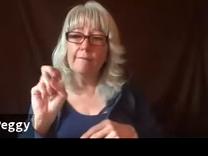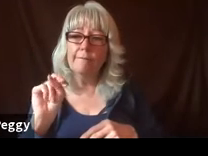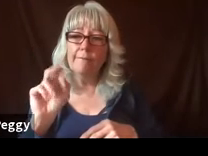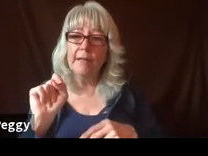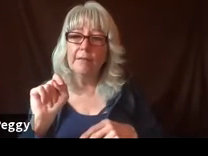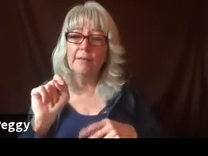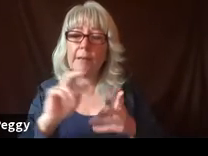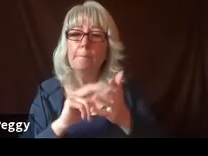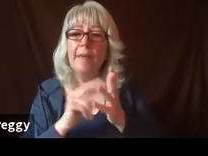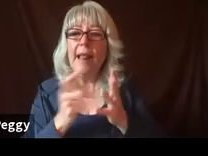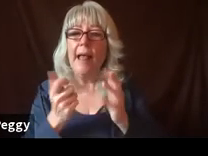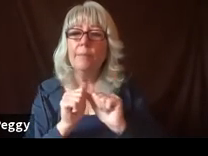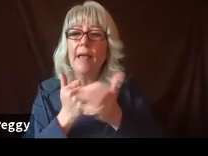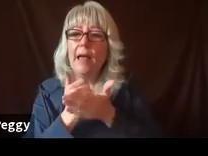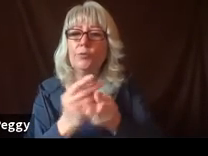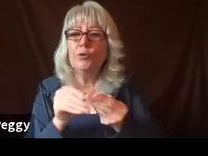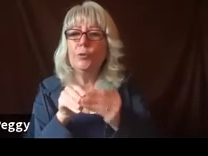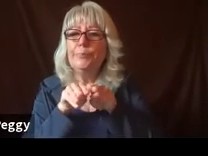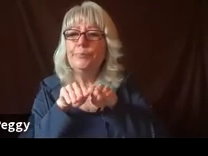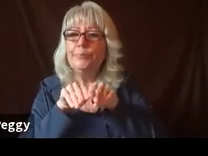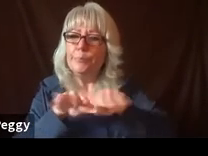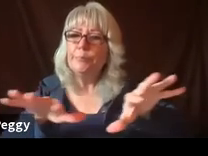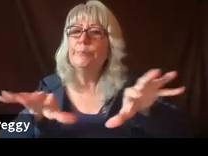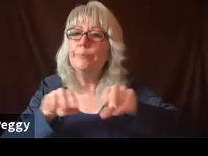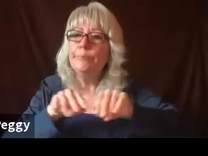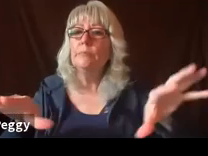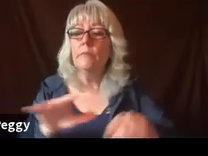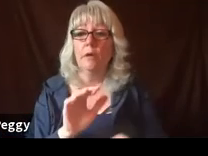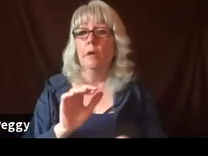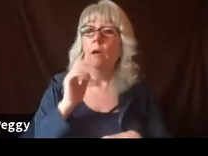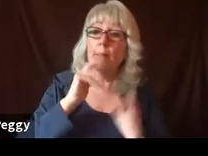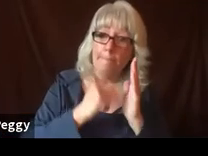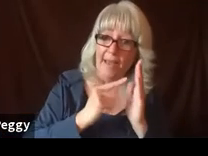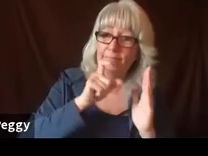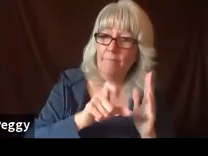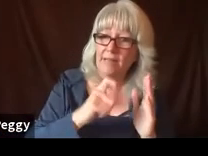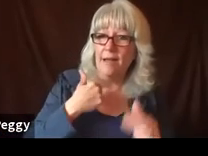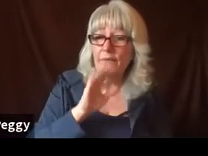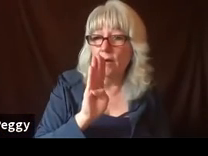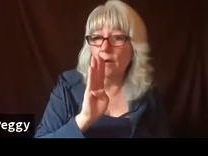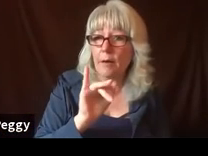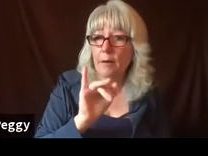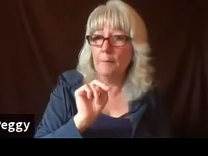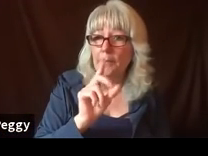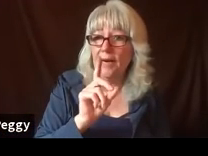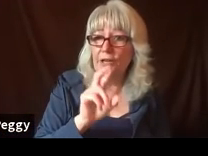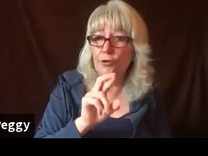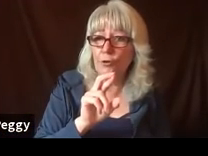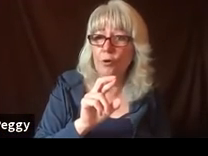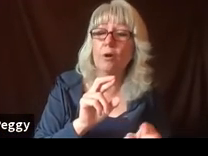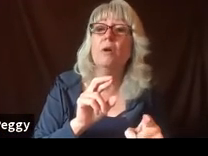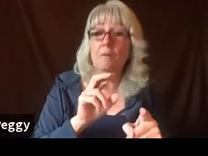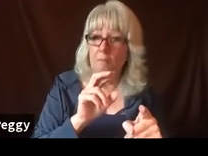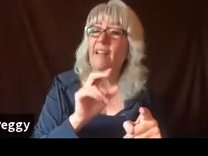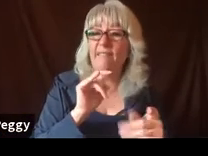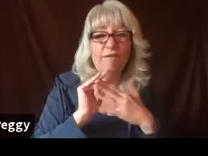is held together with a binder. The binder in this case is acrylic. You can also have a binder of